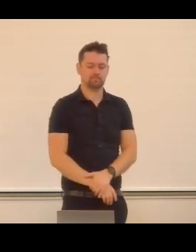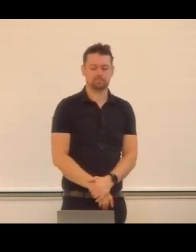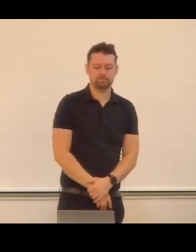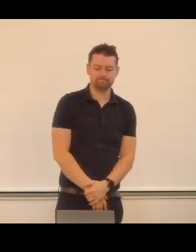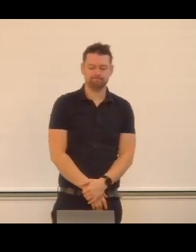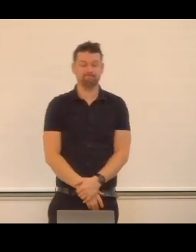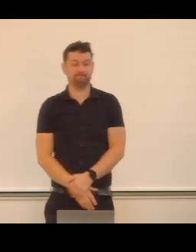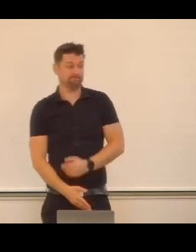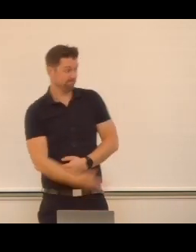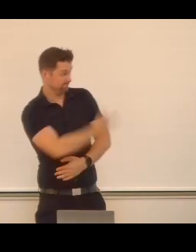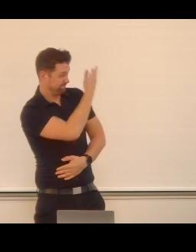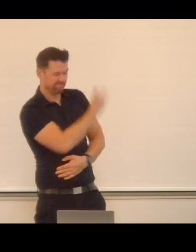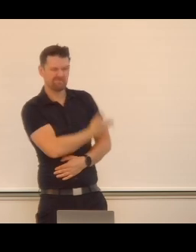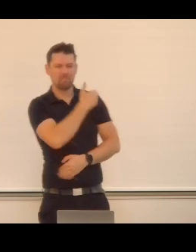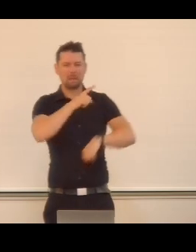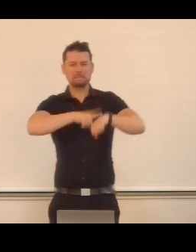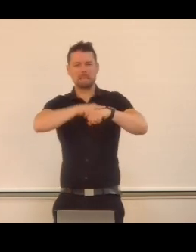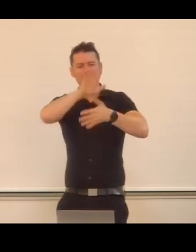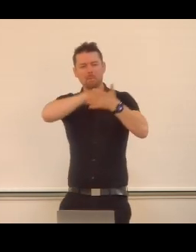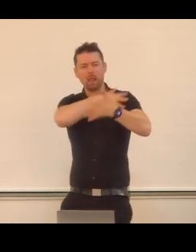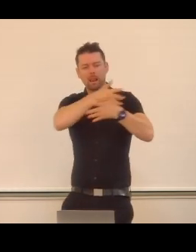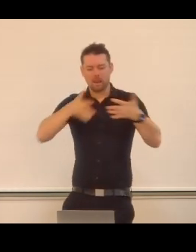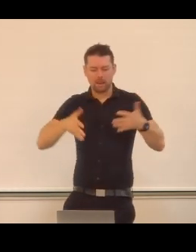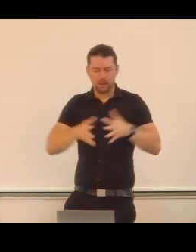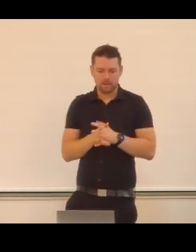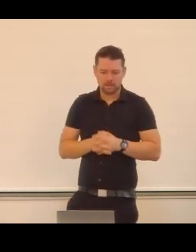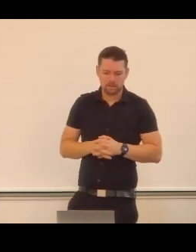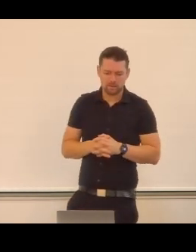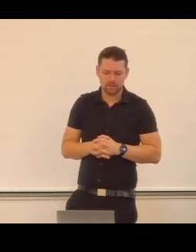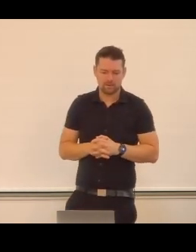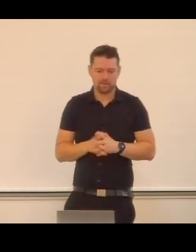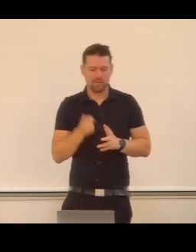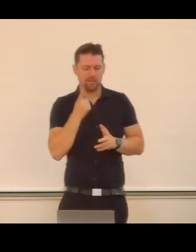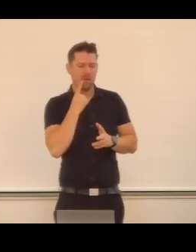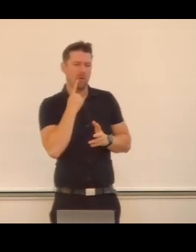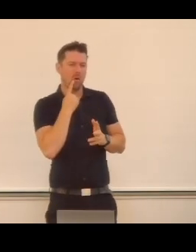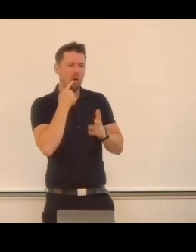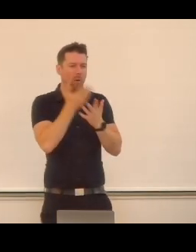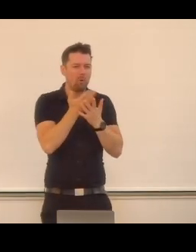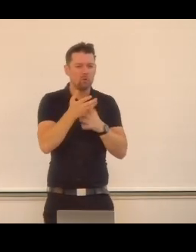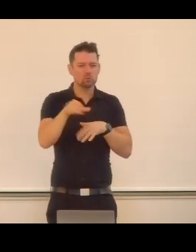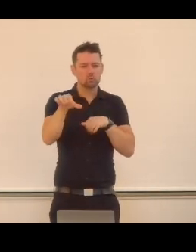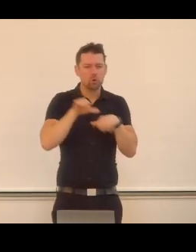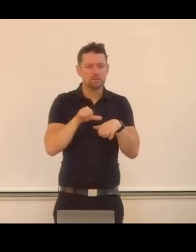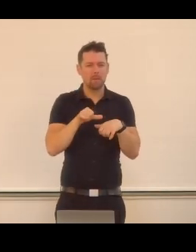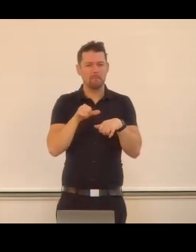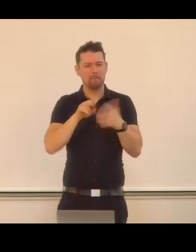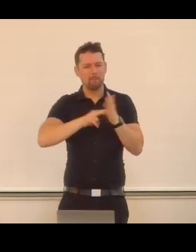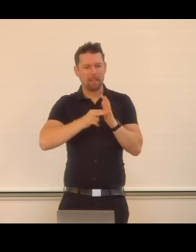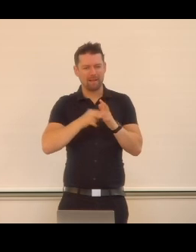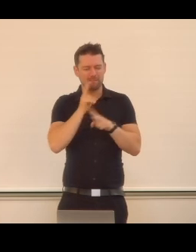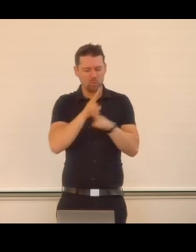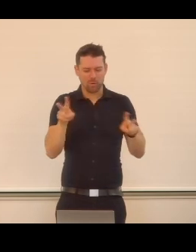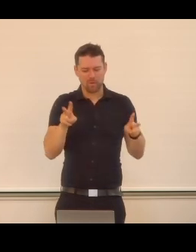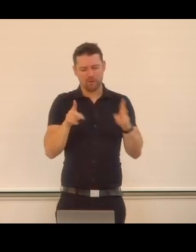This is a snapshot of the timeline system. OSTPV, onboard short-term plan viewer, is something to use for space station. So we were able to